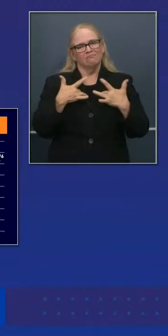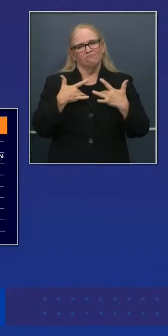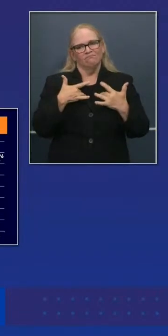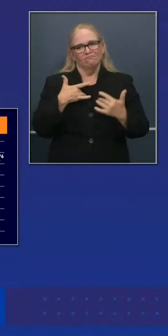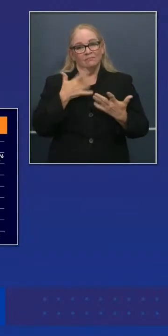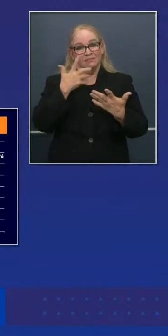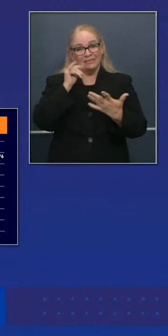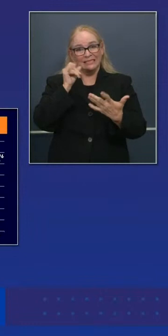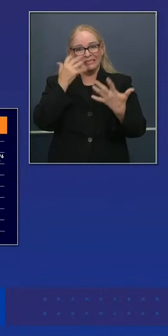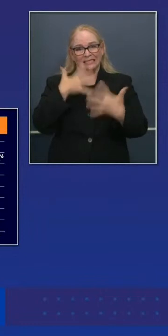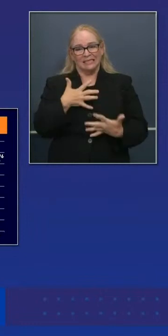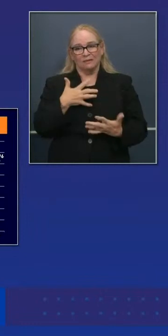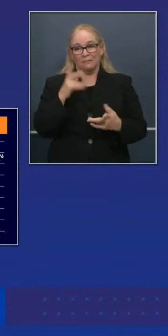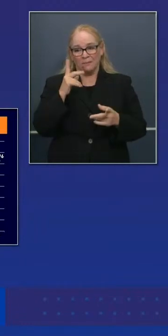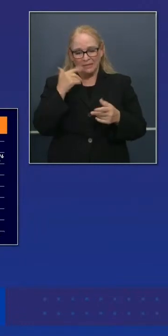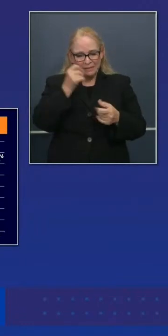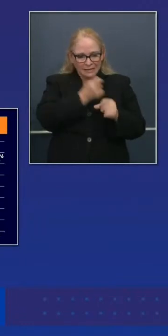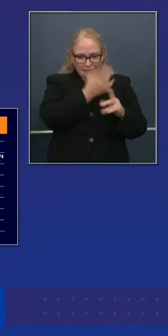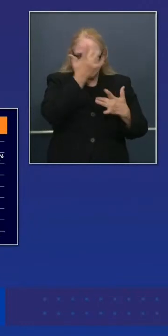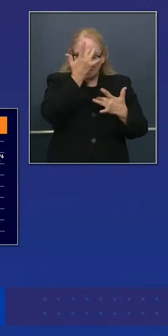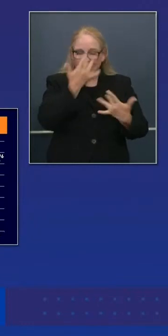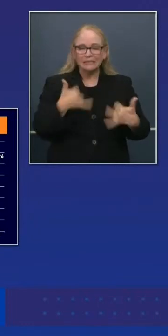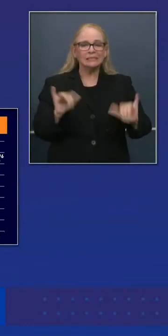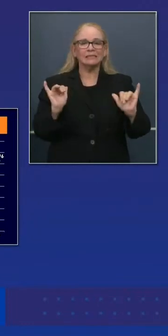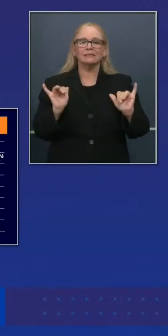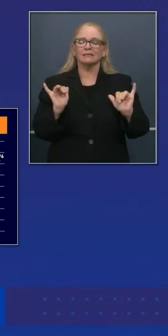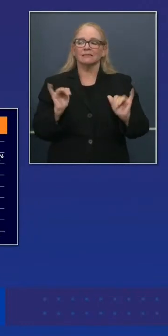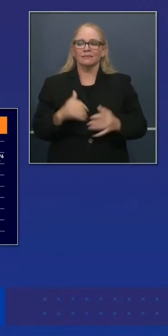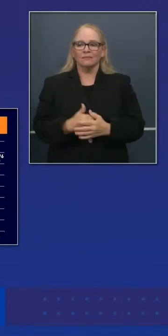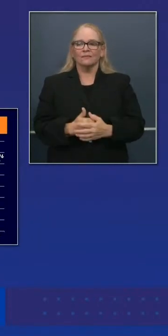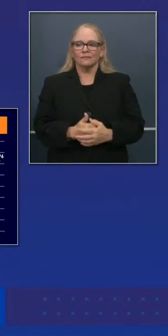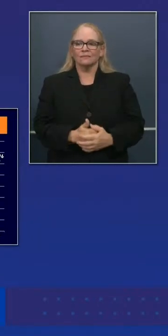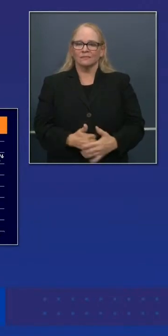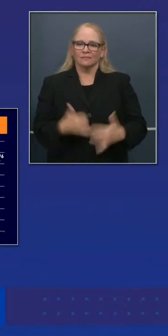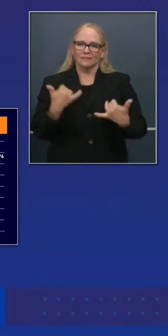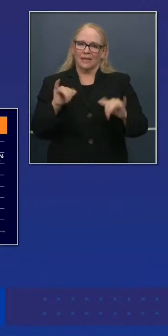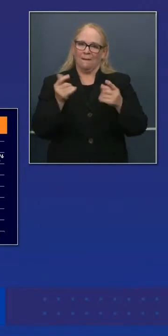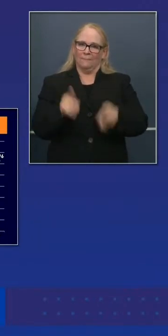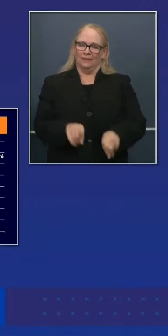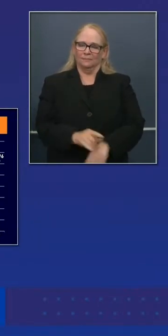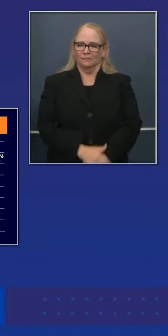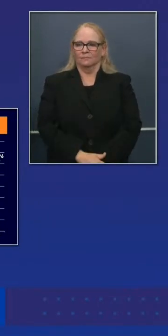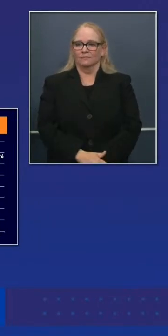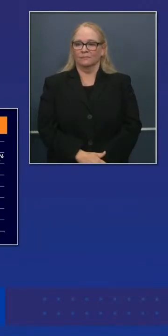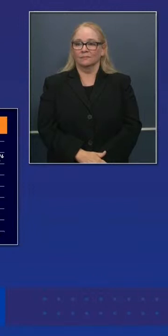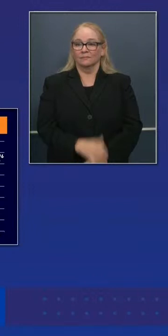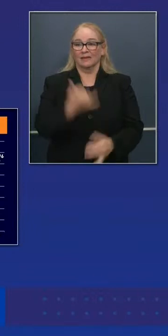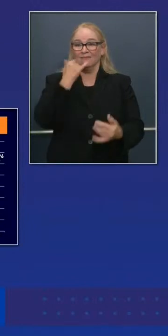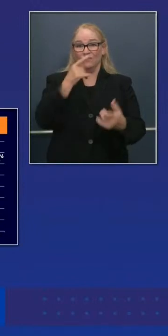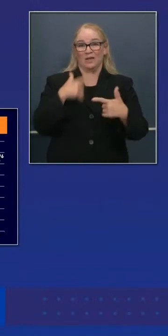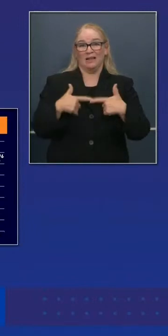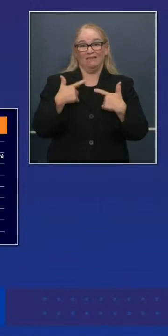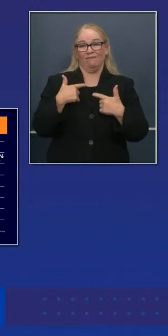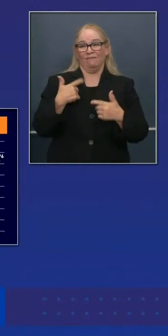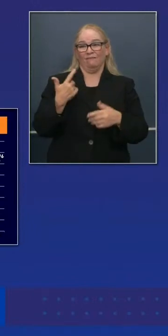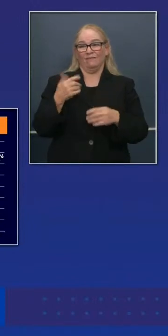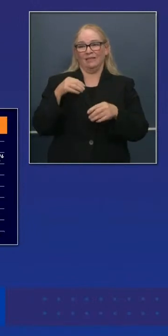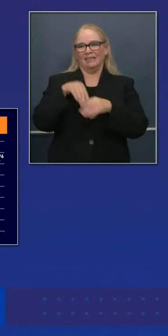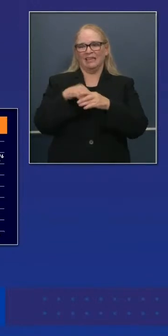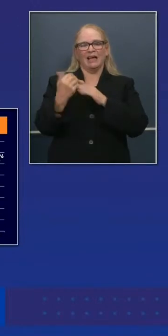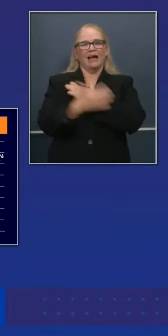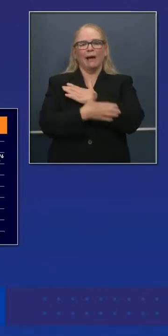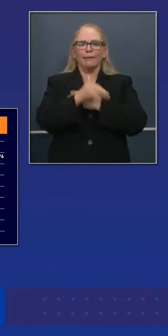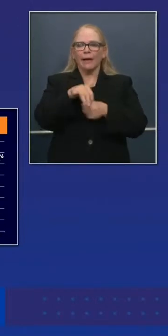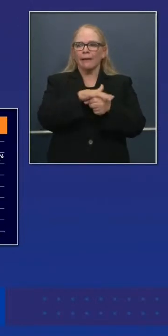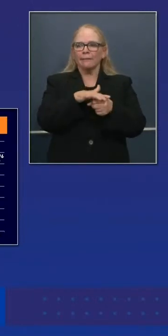by hospitals, depending where you live in the state of California. And that's the purpose of the watch list. That's the purpose of the strike teams that we have